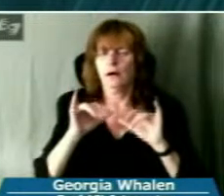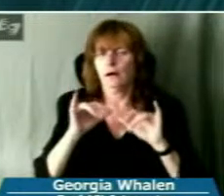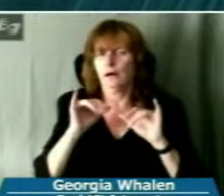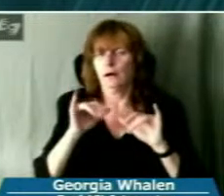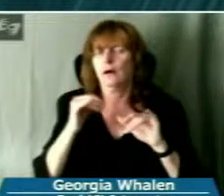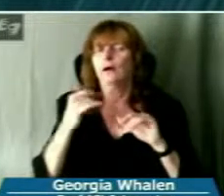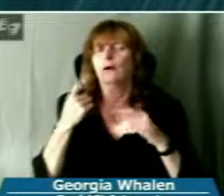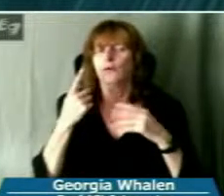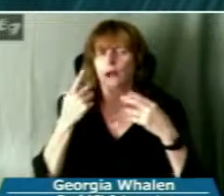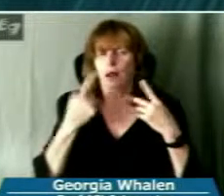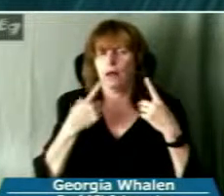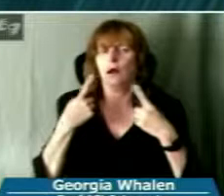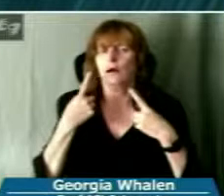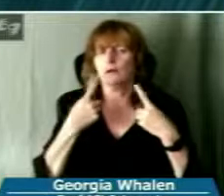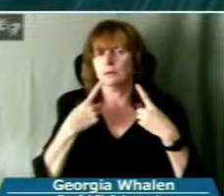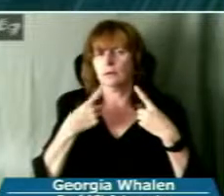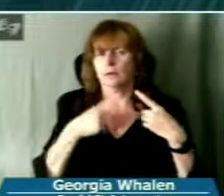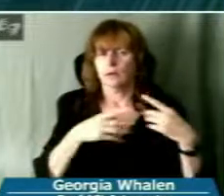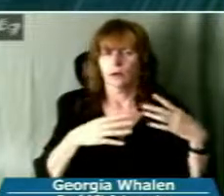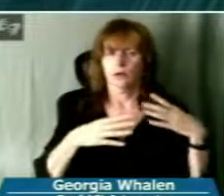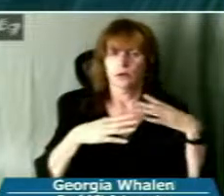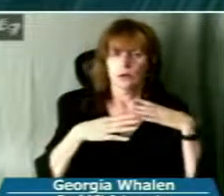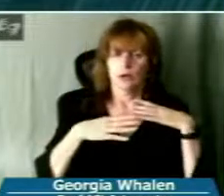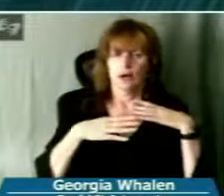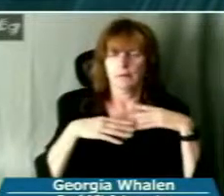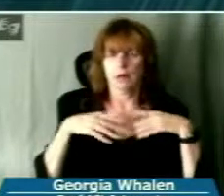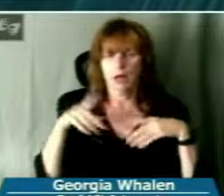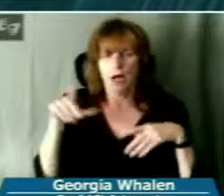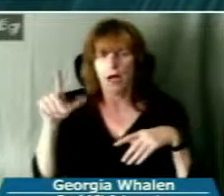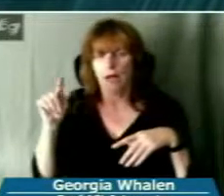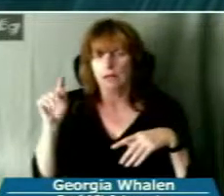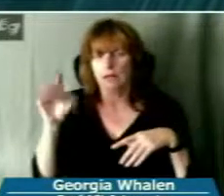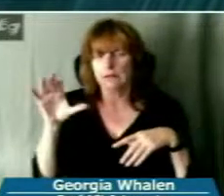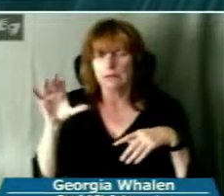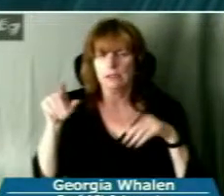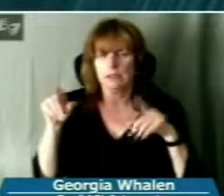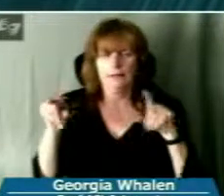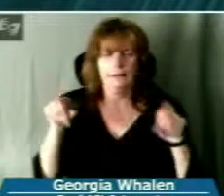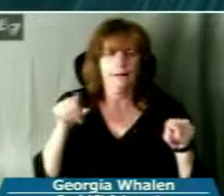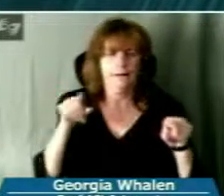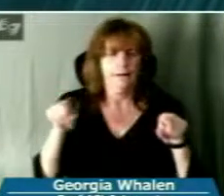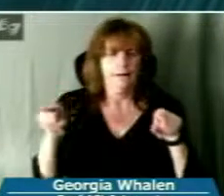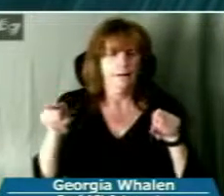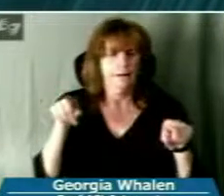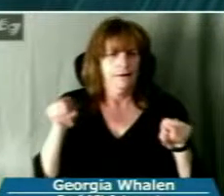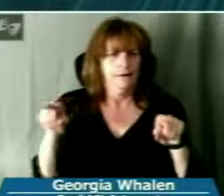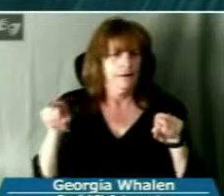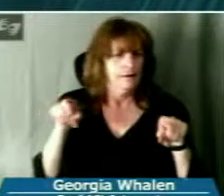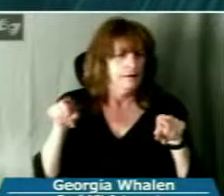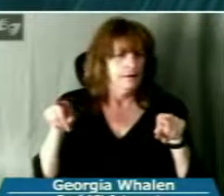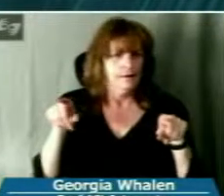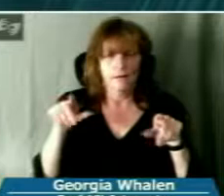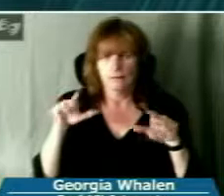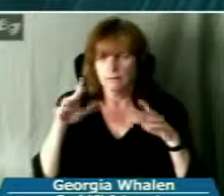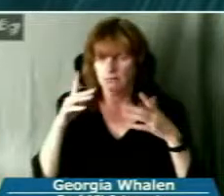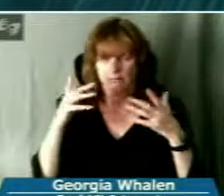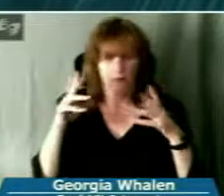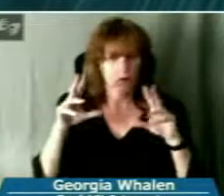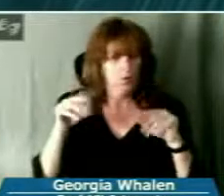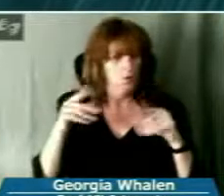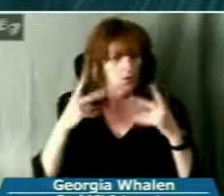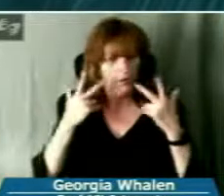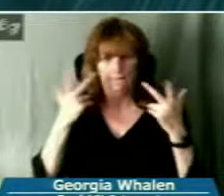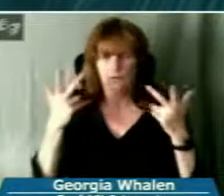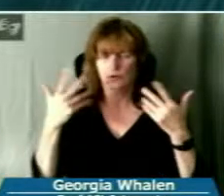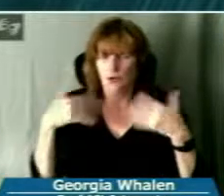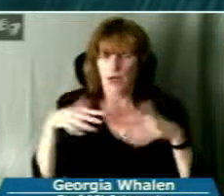like in long-term care homes, they've been asked to not have any visitors in place unless they're essential. And so there are some circumstances where